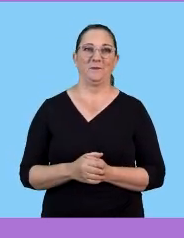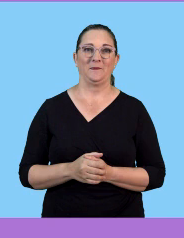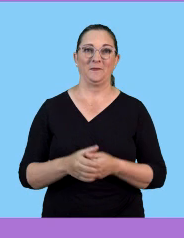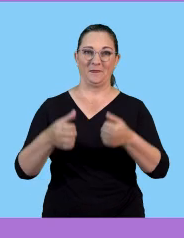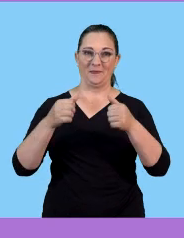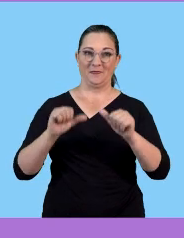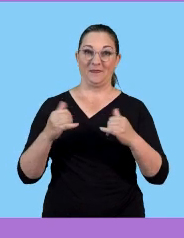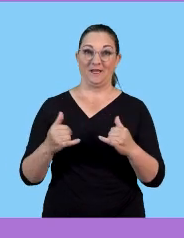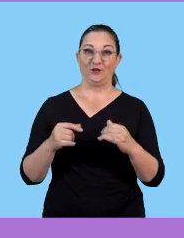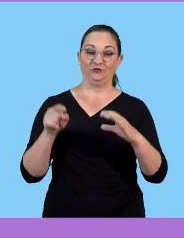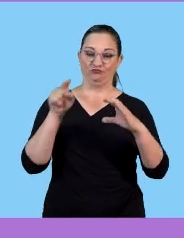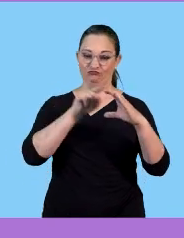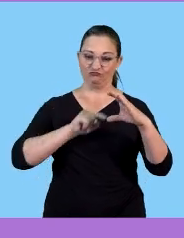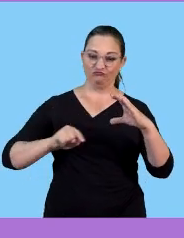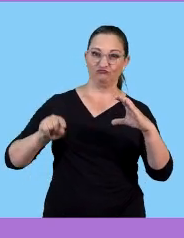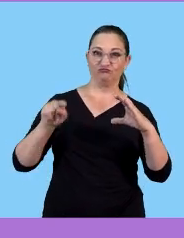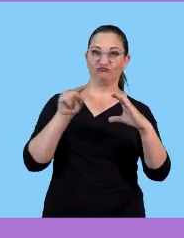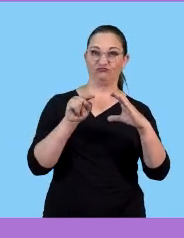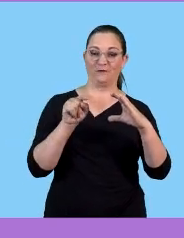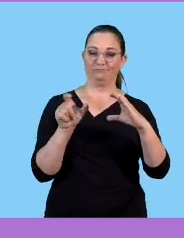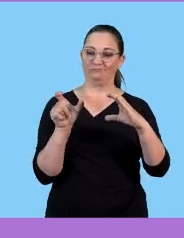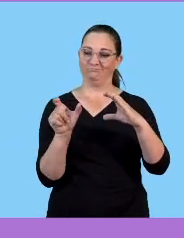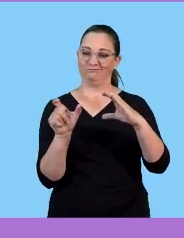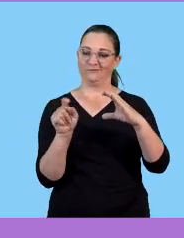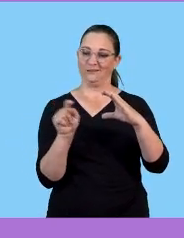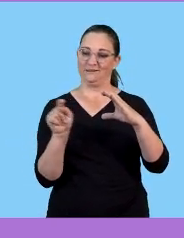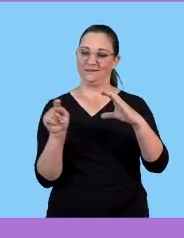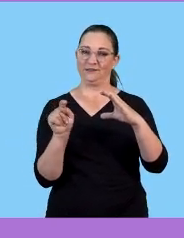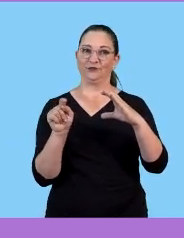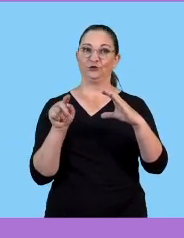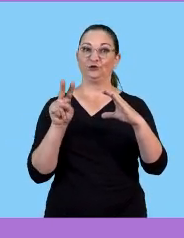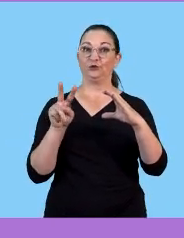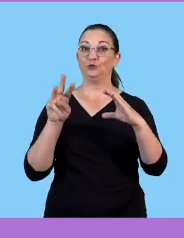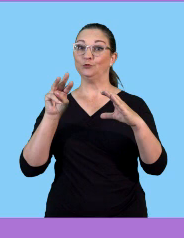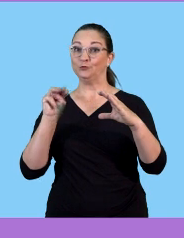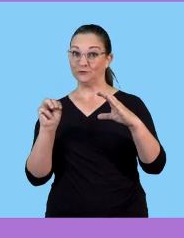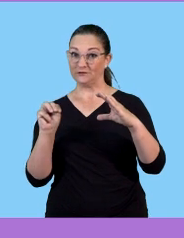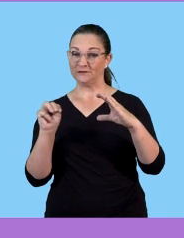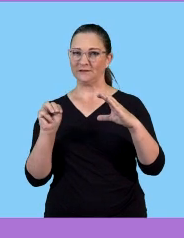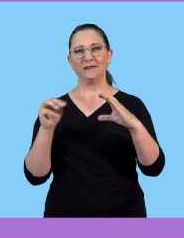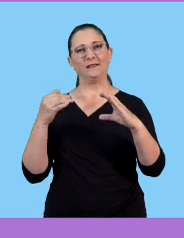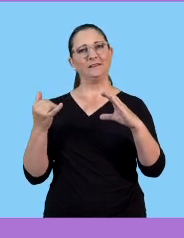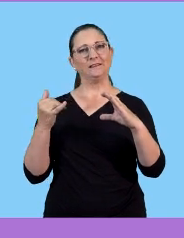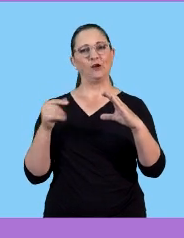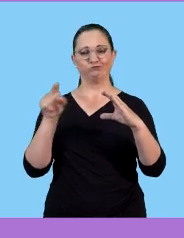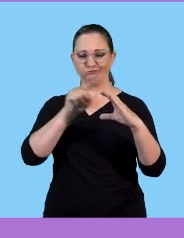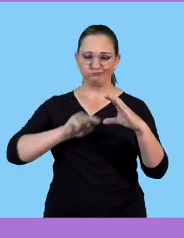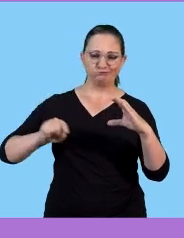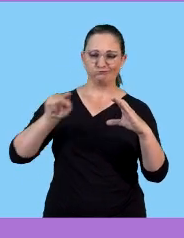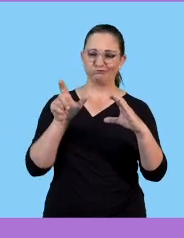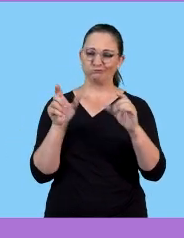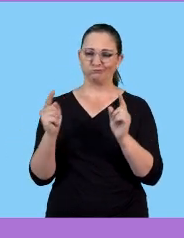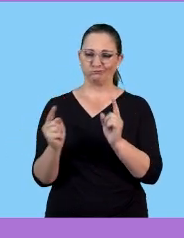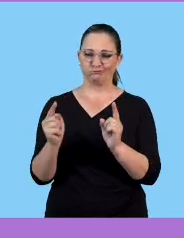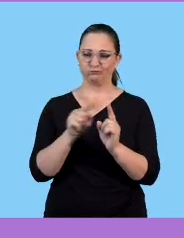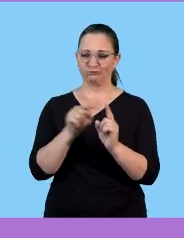go. A circle has a radius of 2 meters, so radius 2 meters. What is the diameter